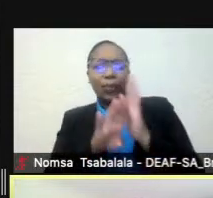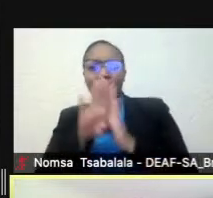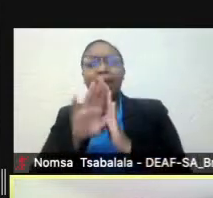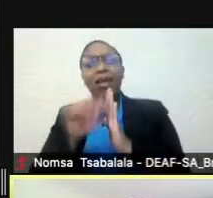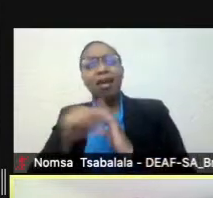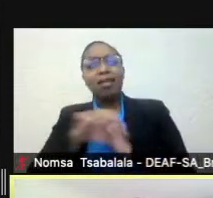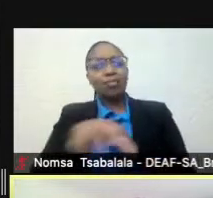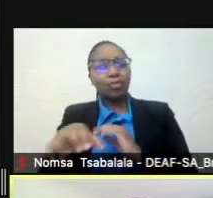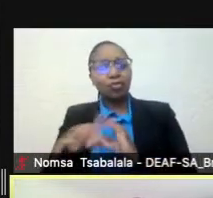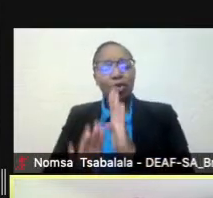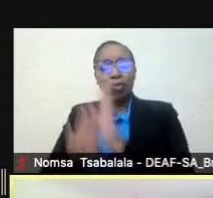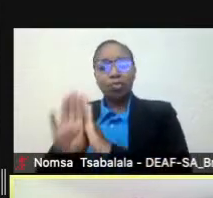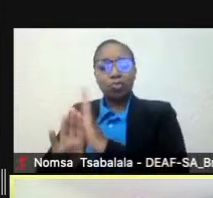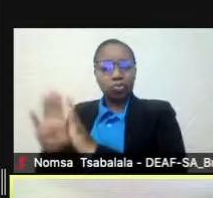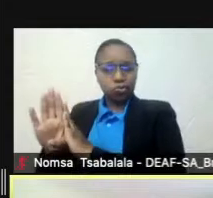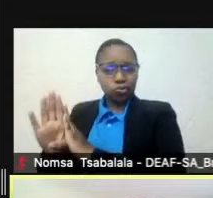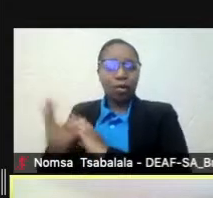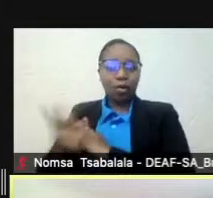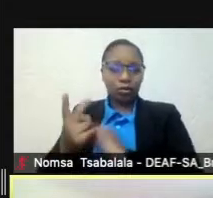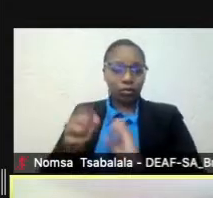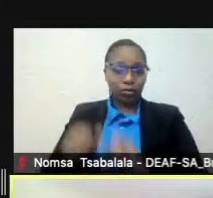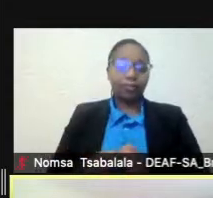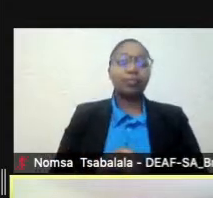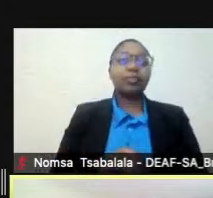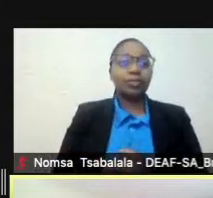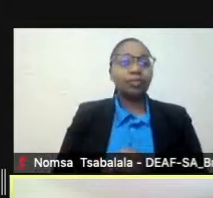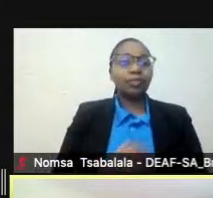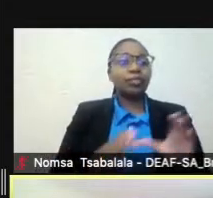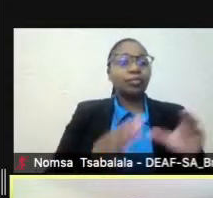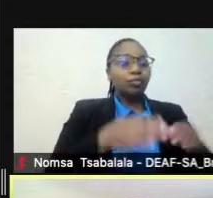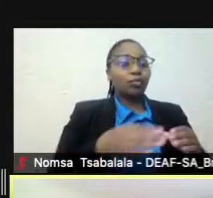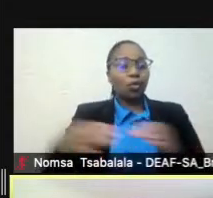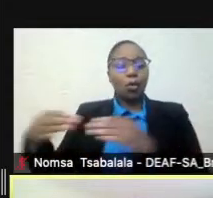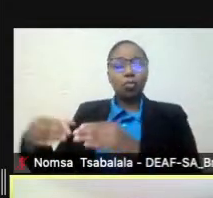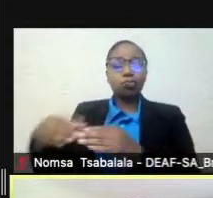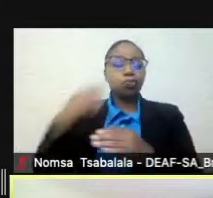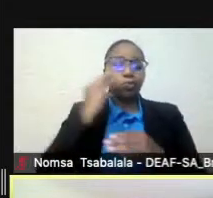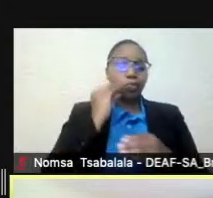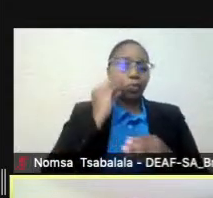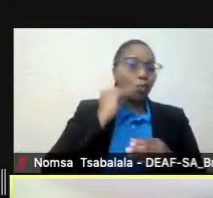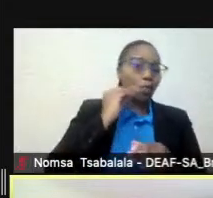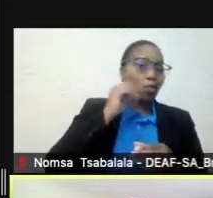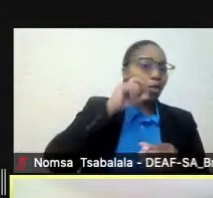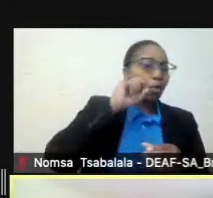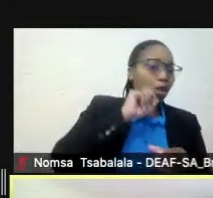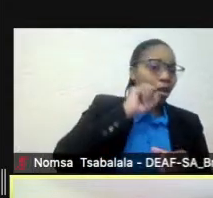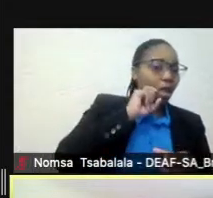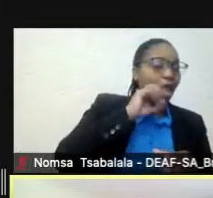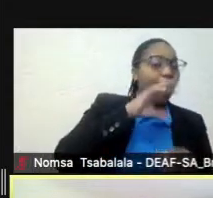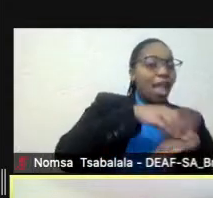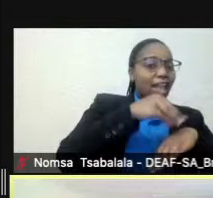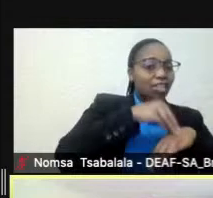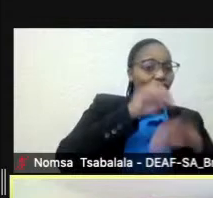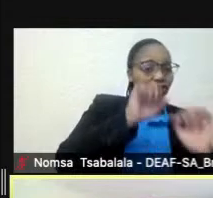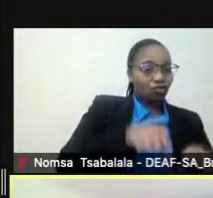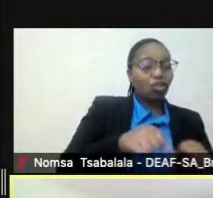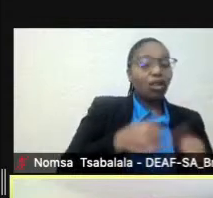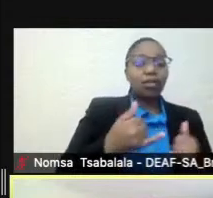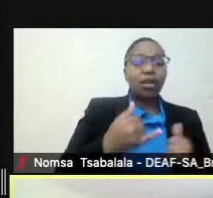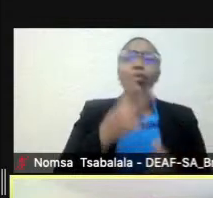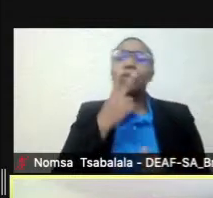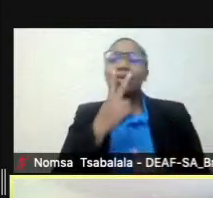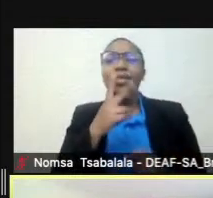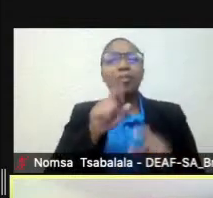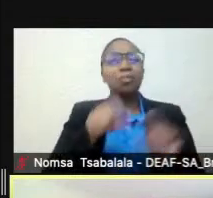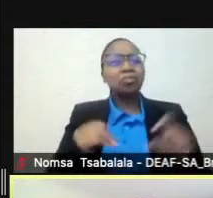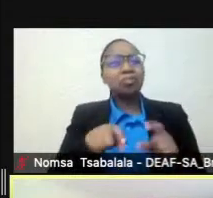well. Looking at age group, so once again, this is the proportion that are testing positive. You can see that this really